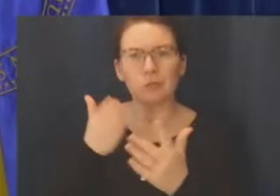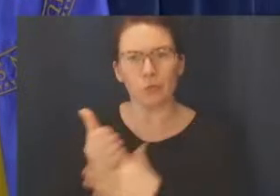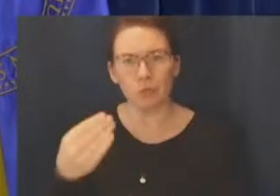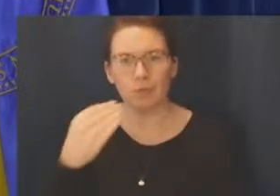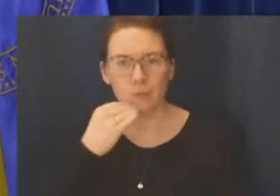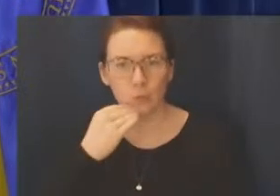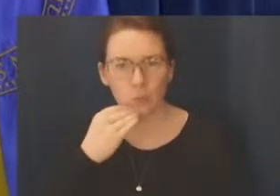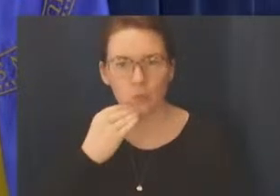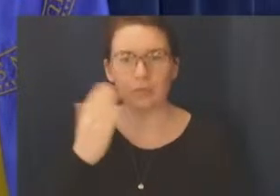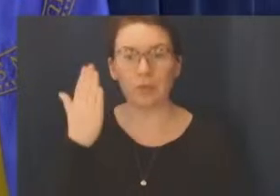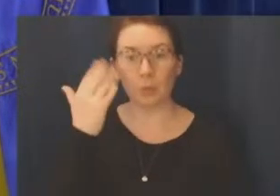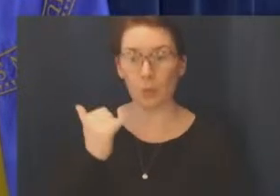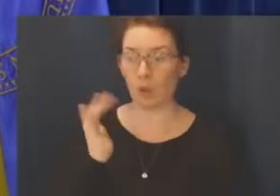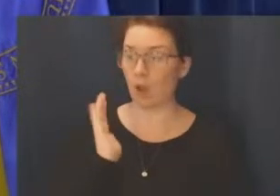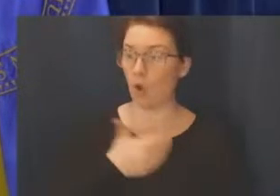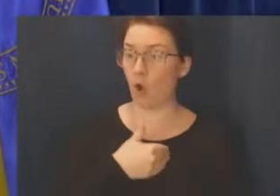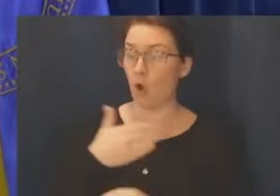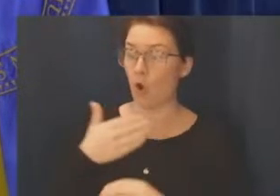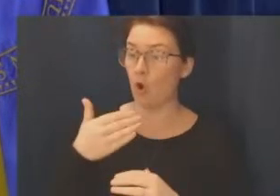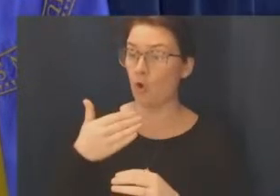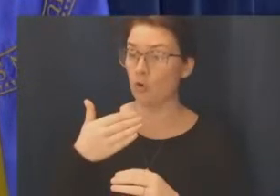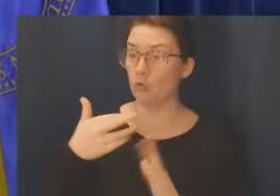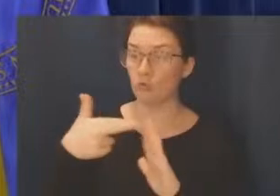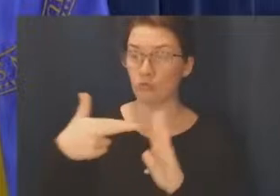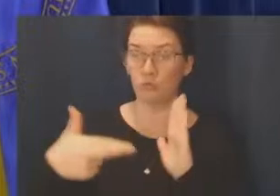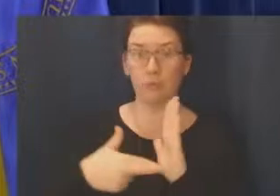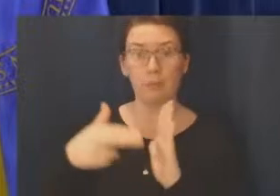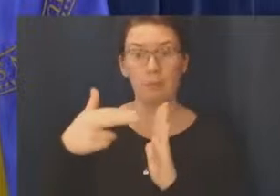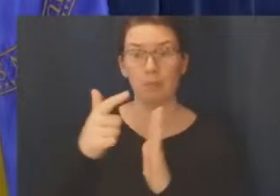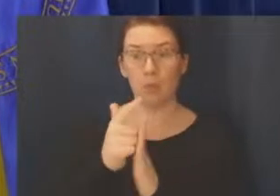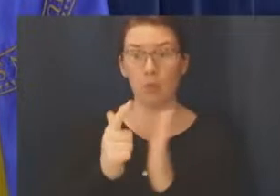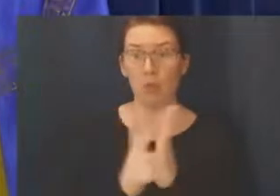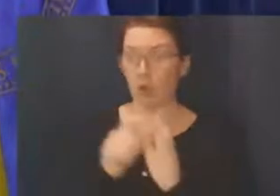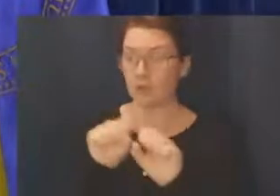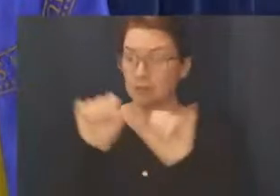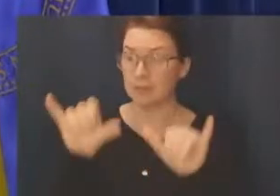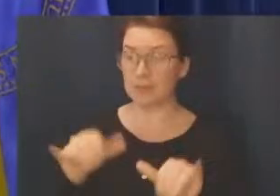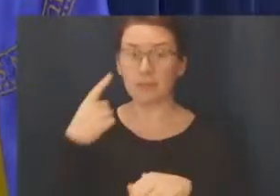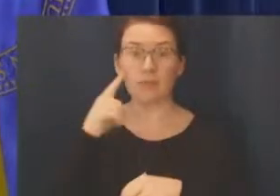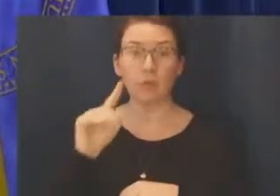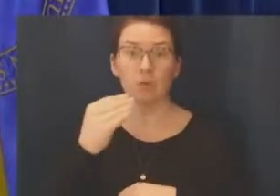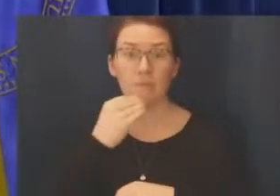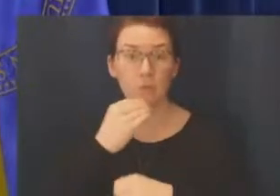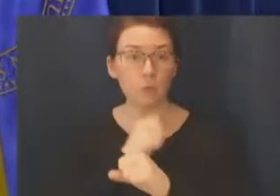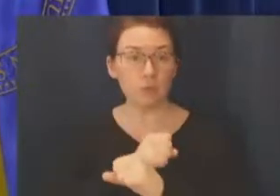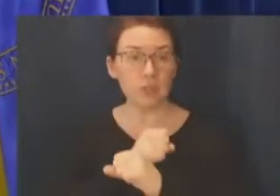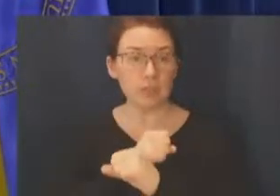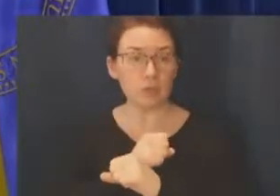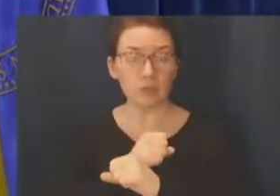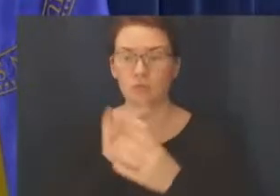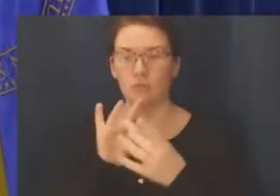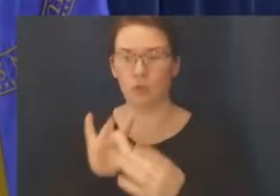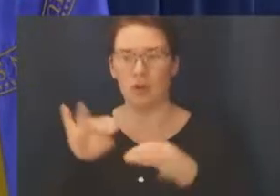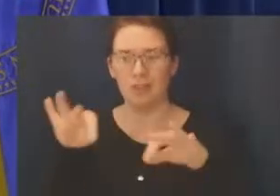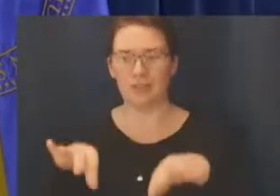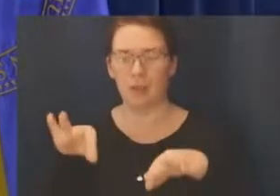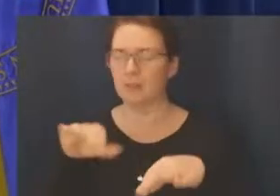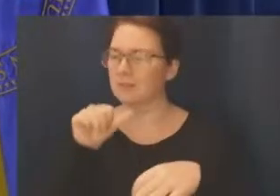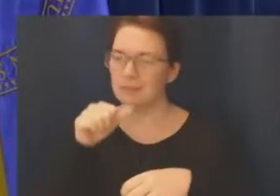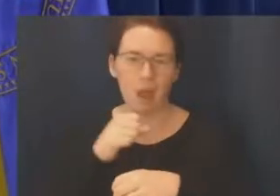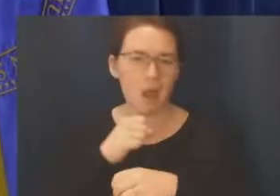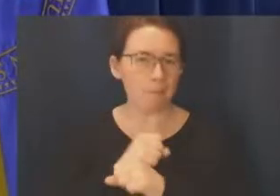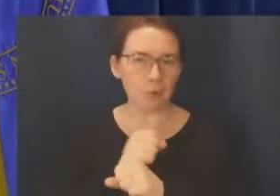system for food additives and dyes, is failing to protect the health of the American people, especially our children. Every day, Americans